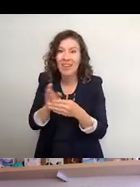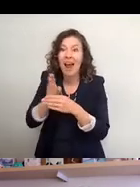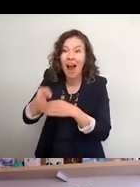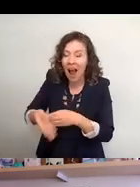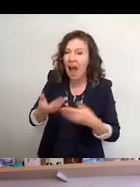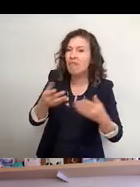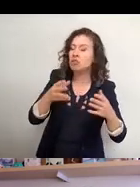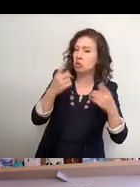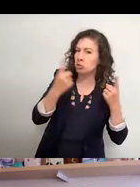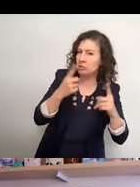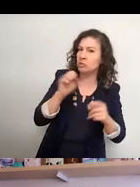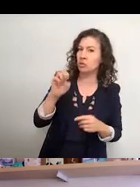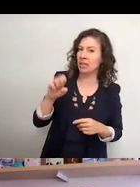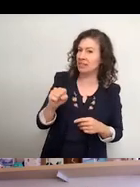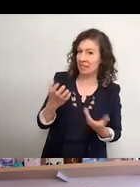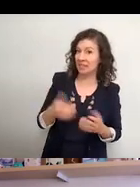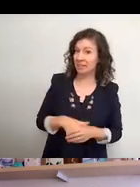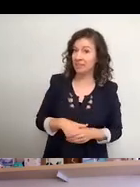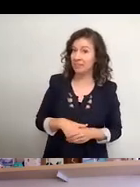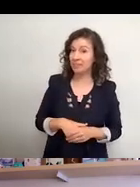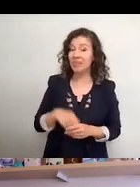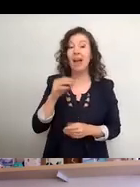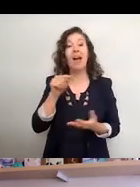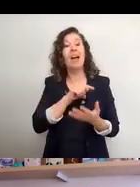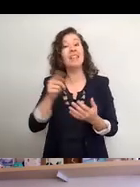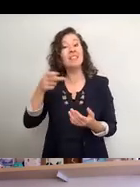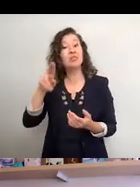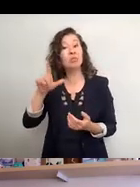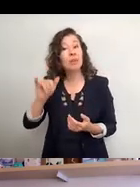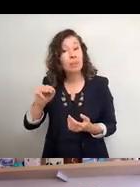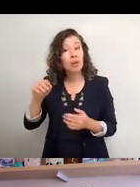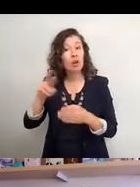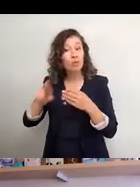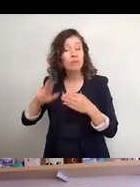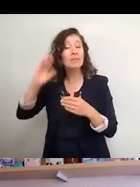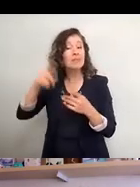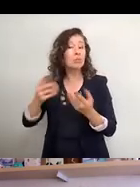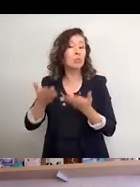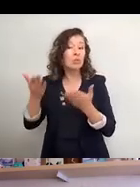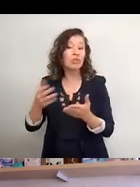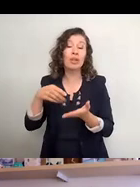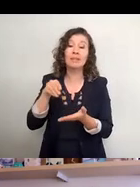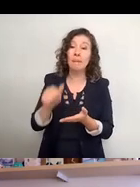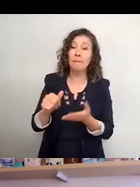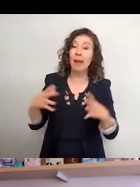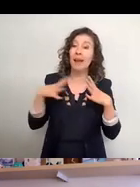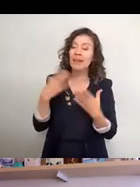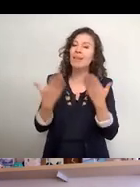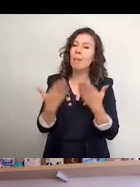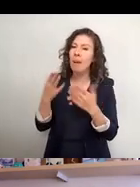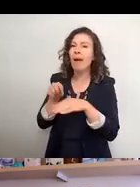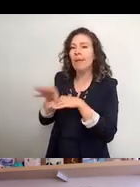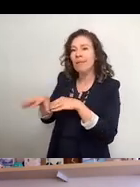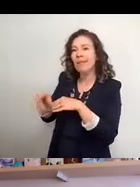accounting for SES. And these preliminary results seem to suggest that paid leave may be acting upon these outcomes via